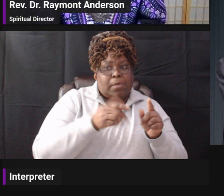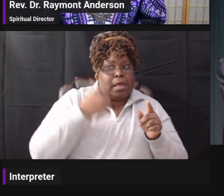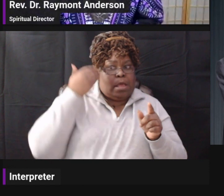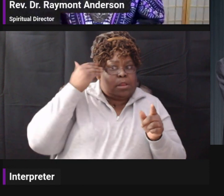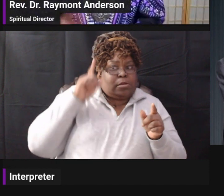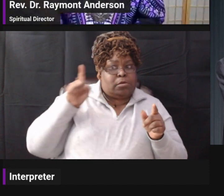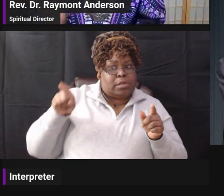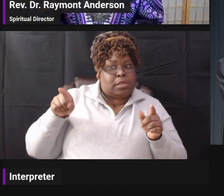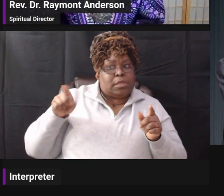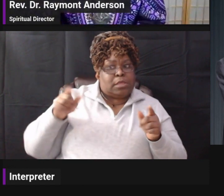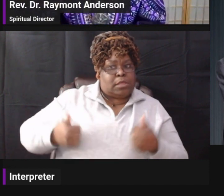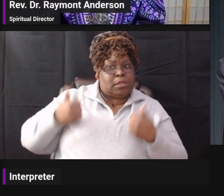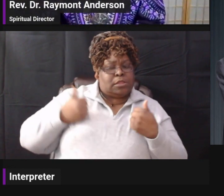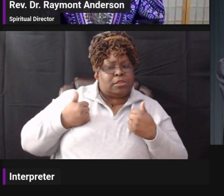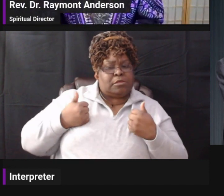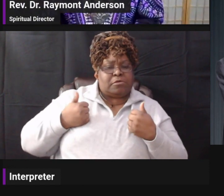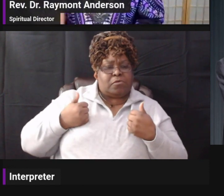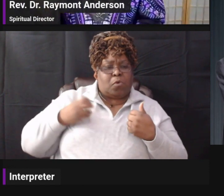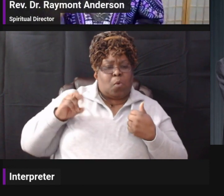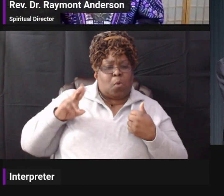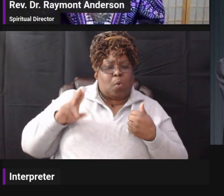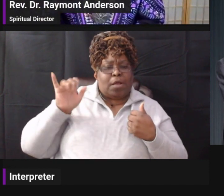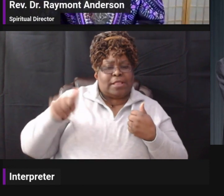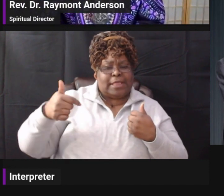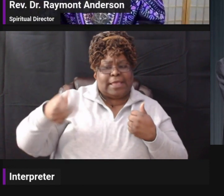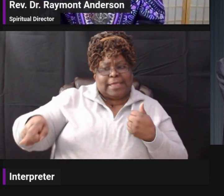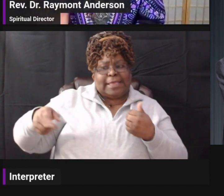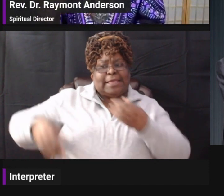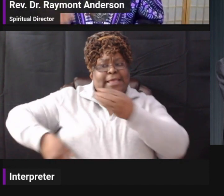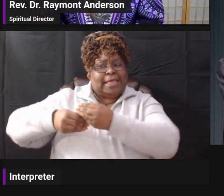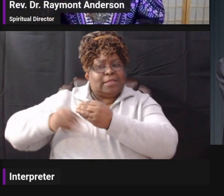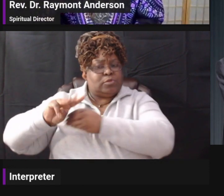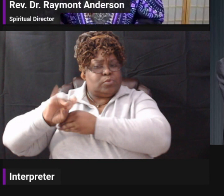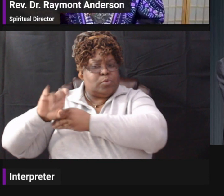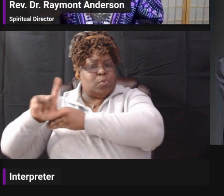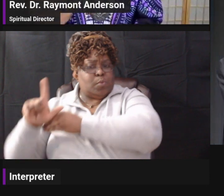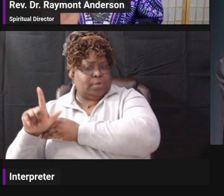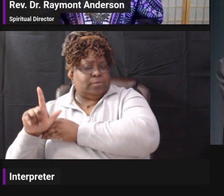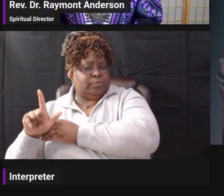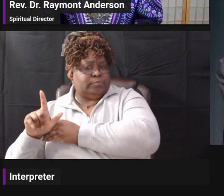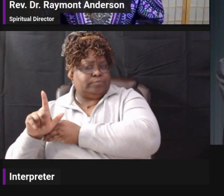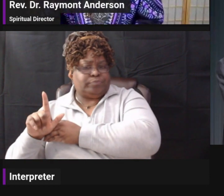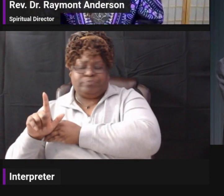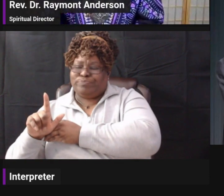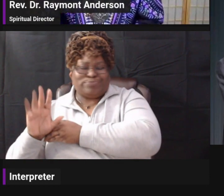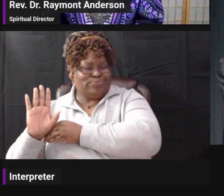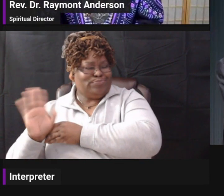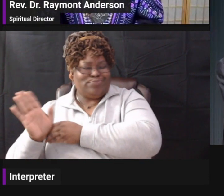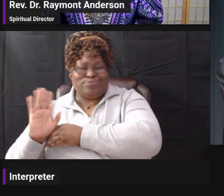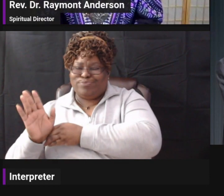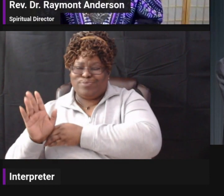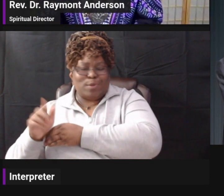he exists. I didn't even know I had an uncle. Let alone that I'm in his will, let alone that he died, let alone what I've now